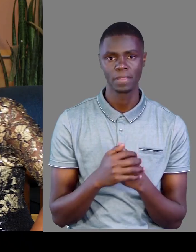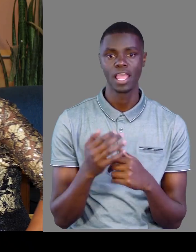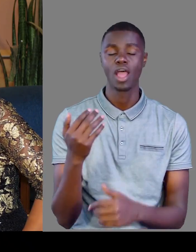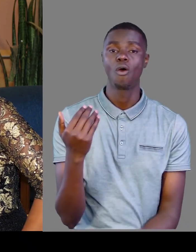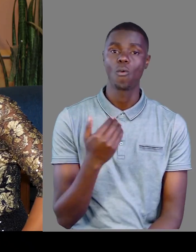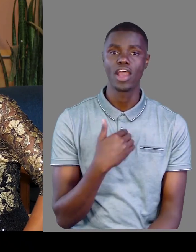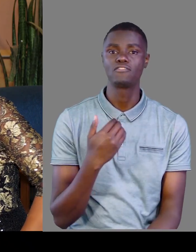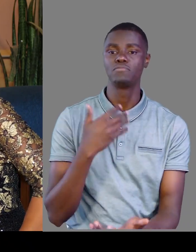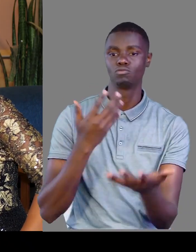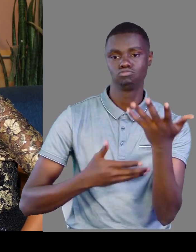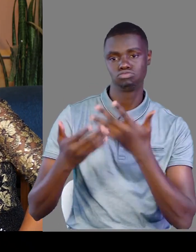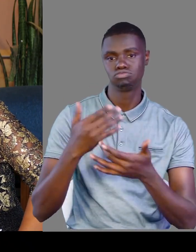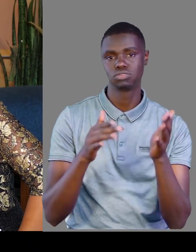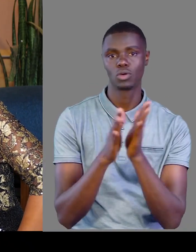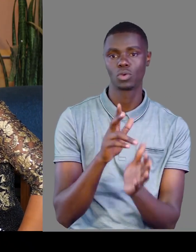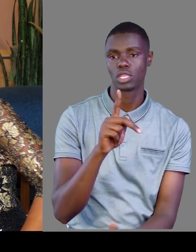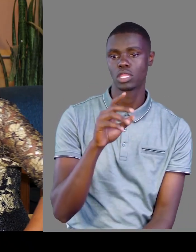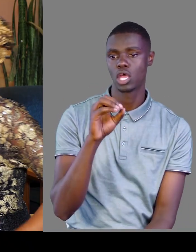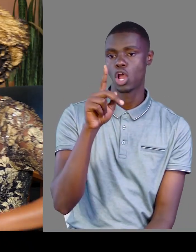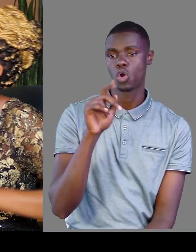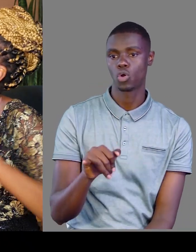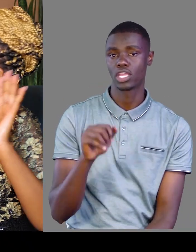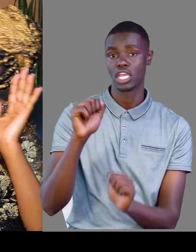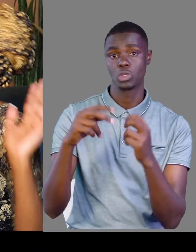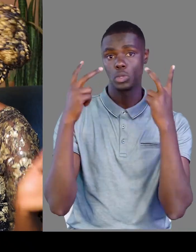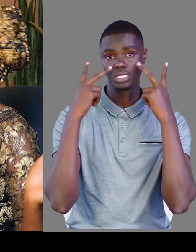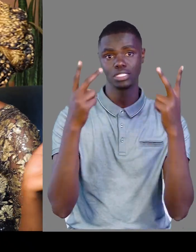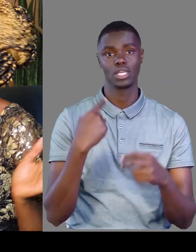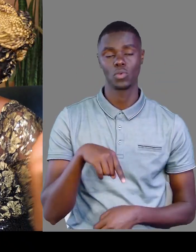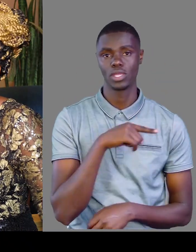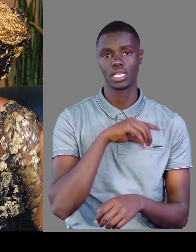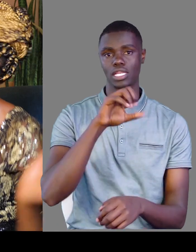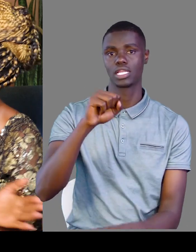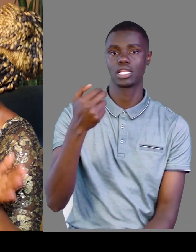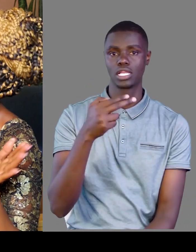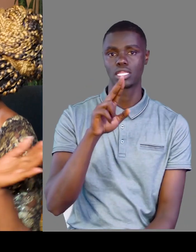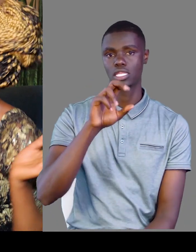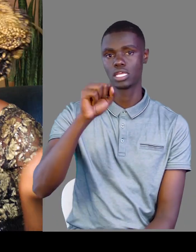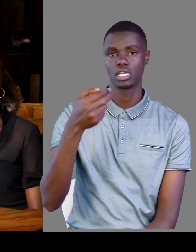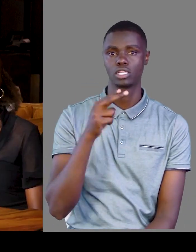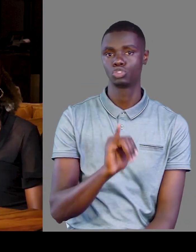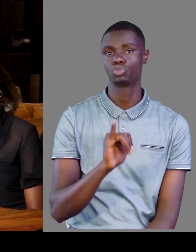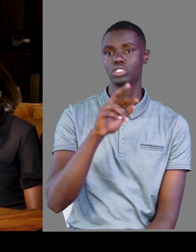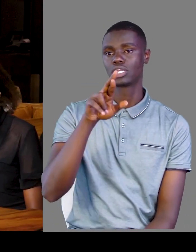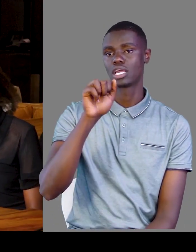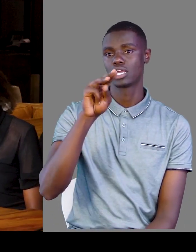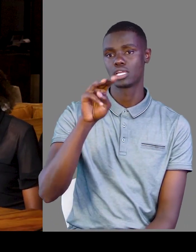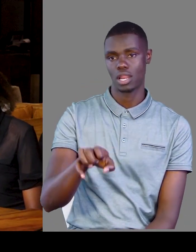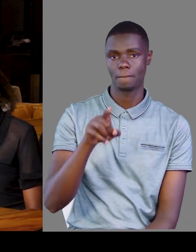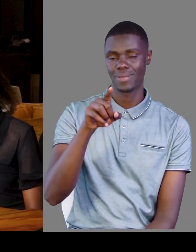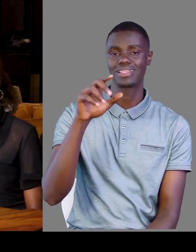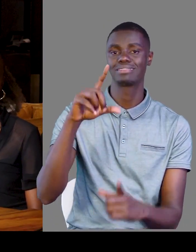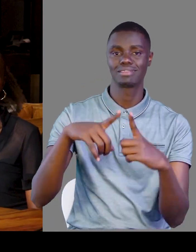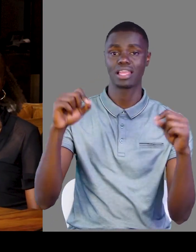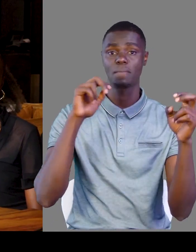Amazing, guys. We have been hanging out with none other than Cookie, and you can see we are at the Sushi Ramen Bar. This